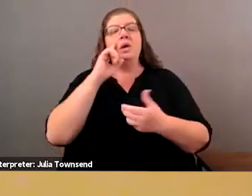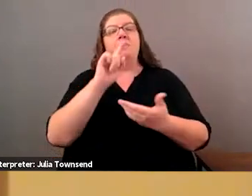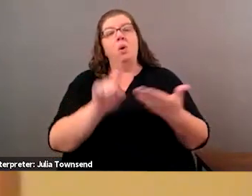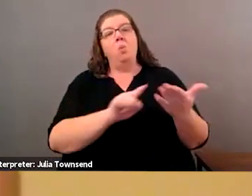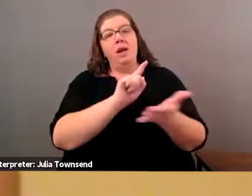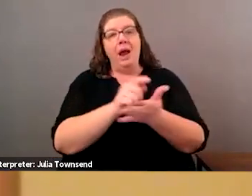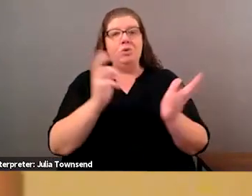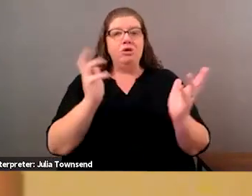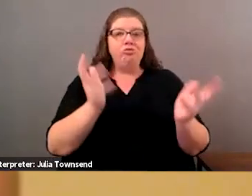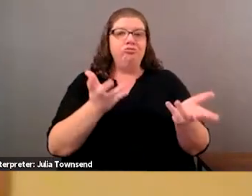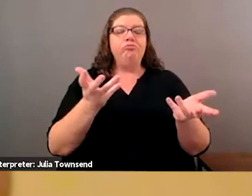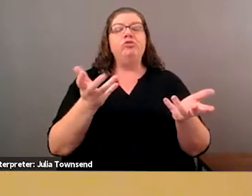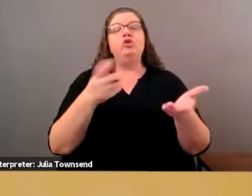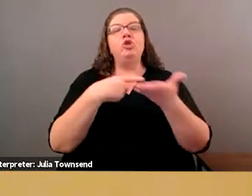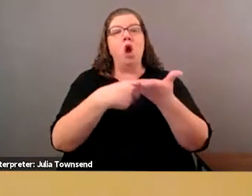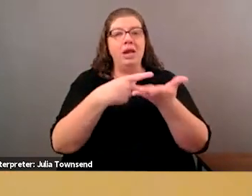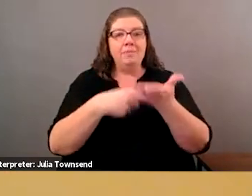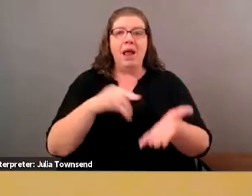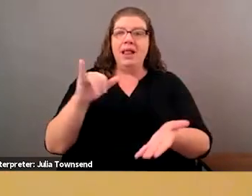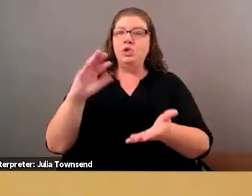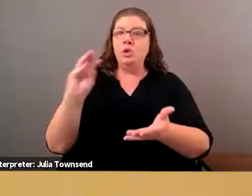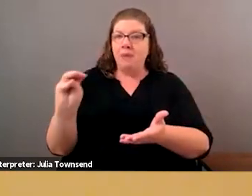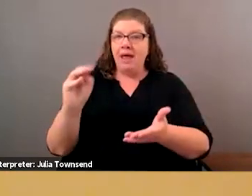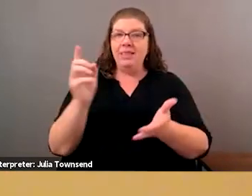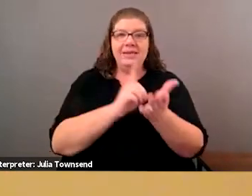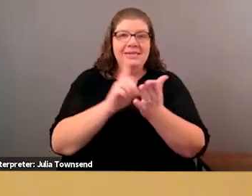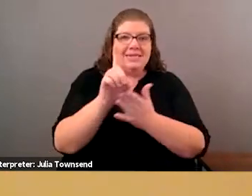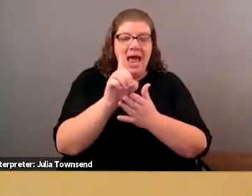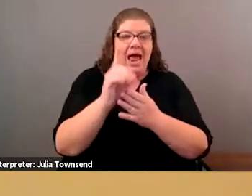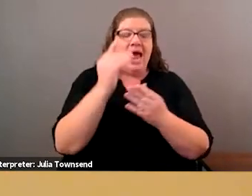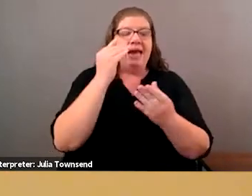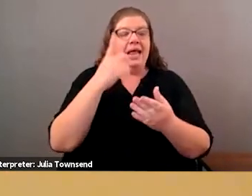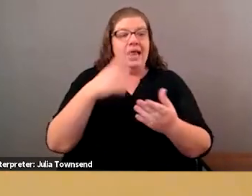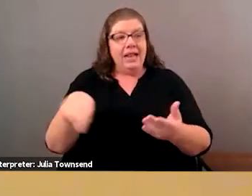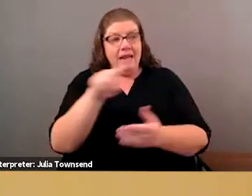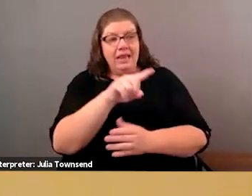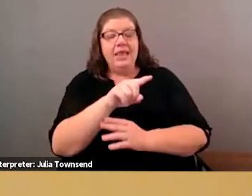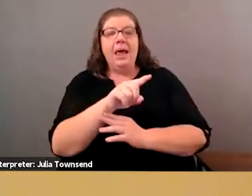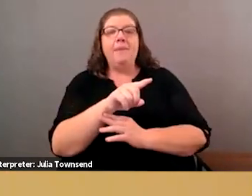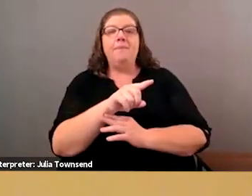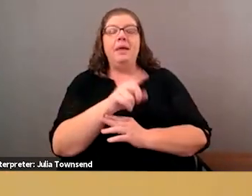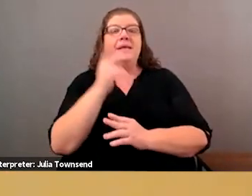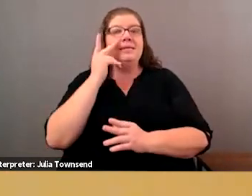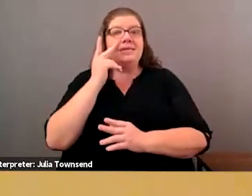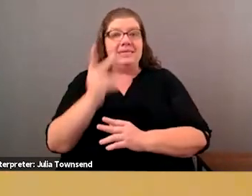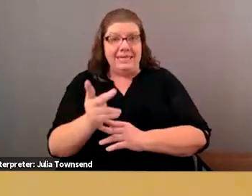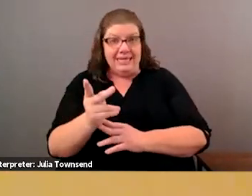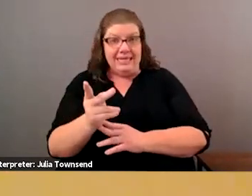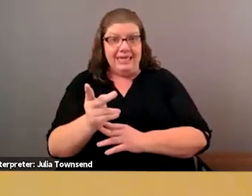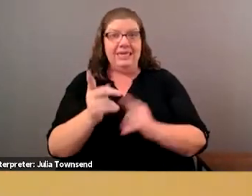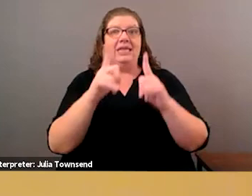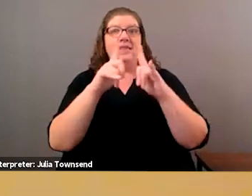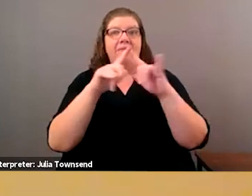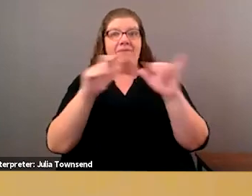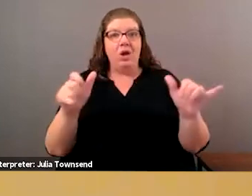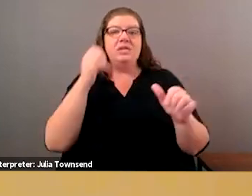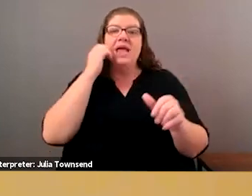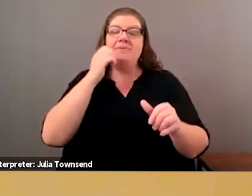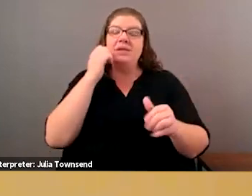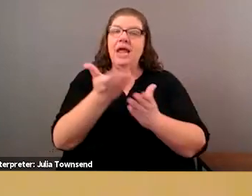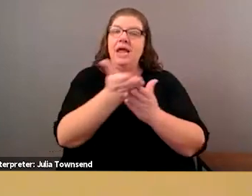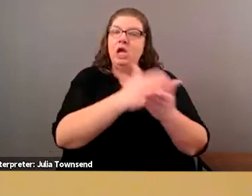talking about illustrative mathematics and the design and letting them see all the various day-to-day